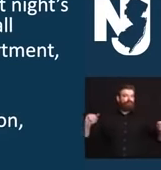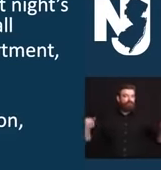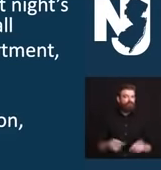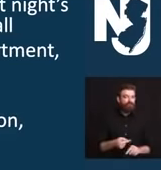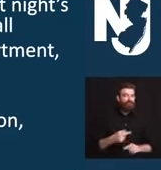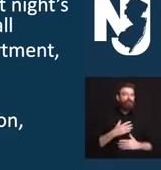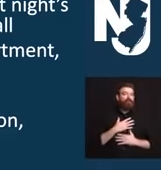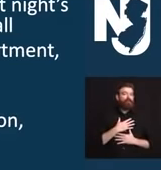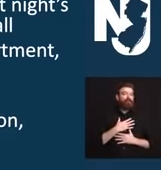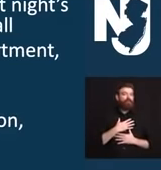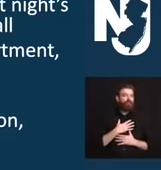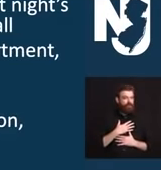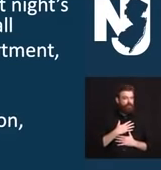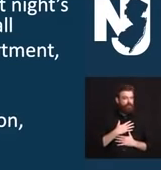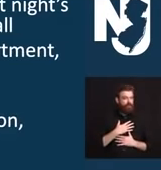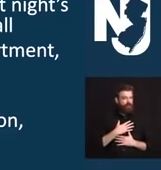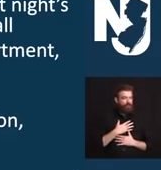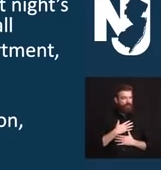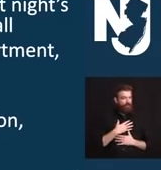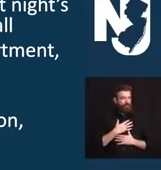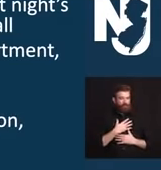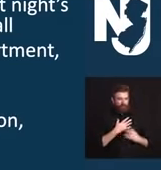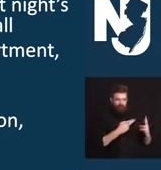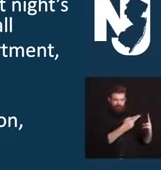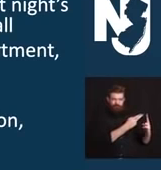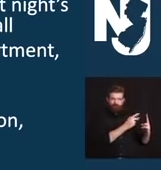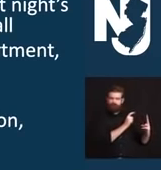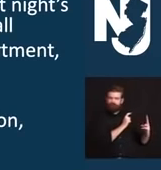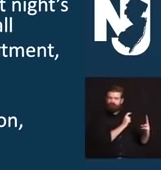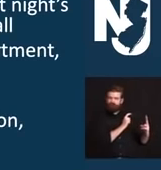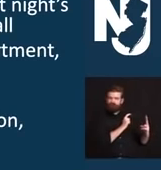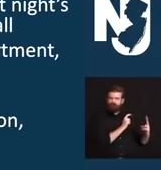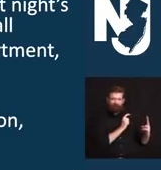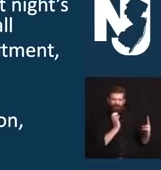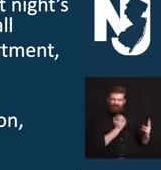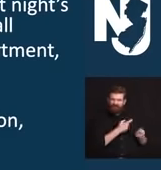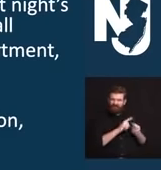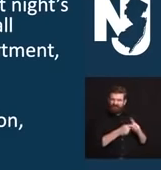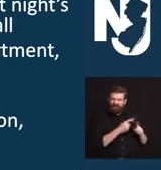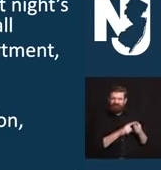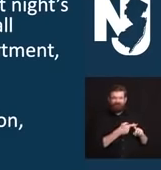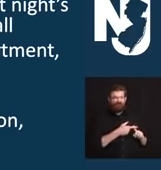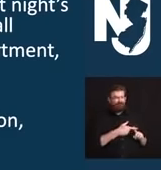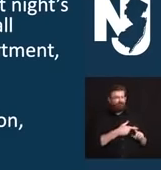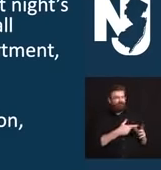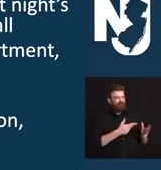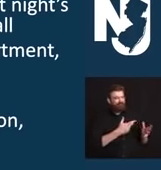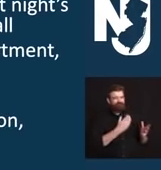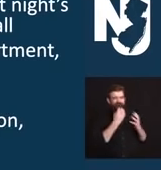urge anyone with any information to call the Camden County Police Department at the numbers you see there,